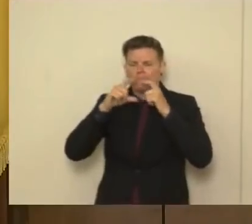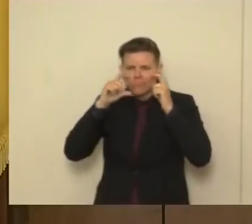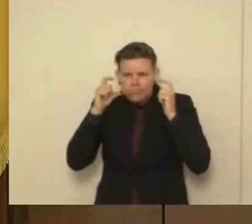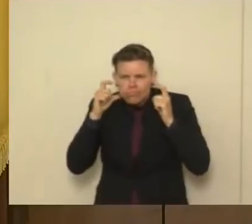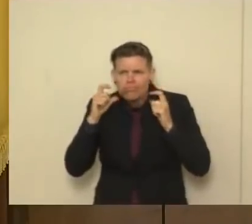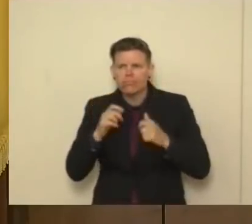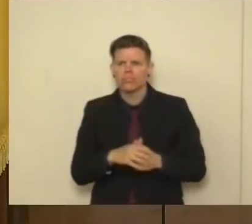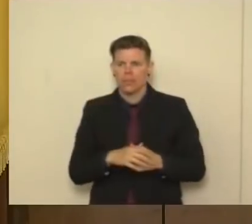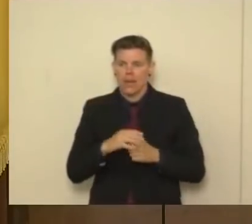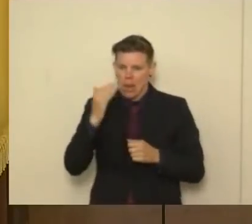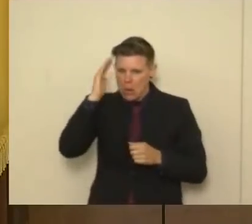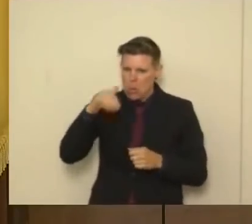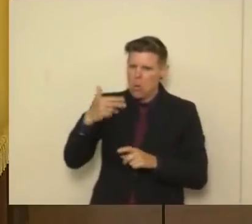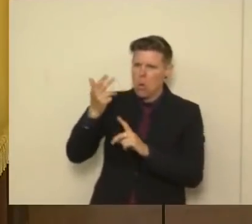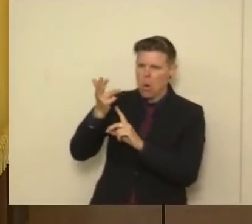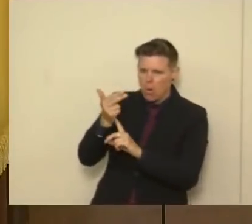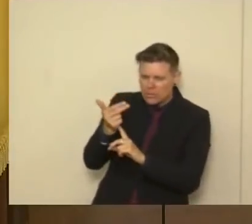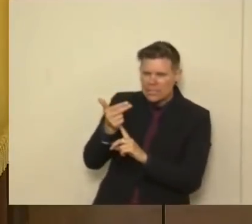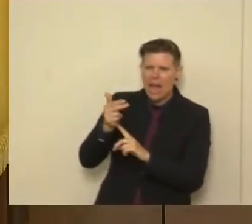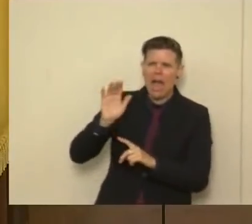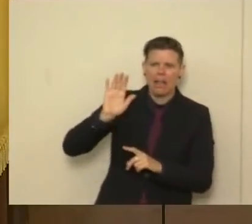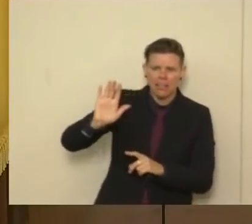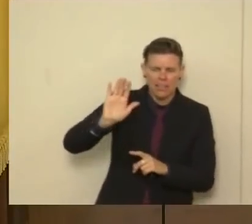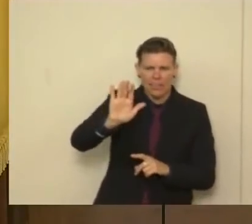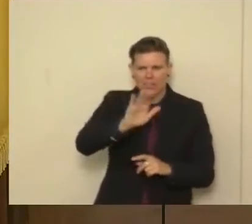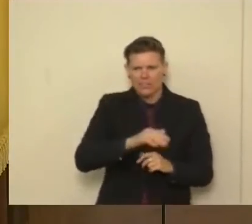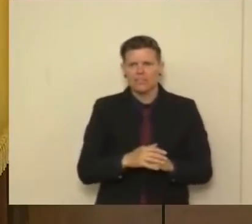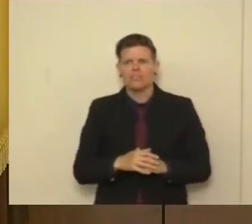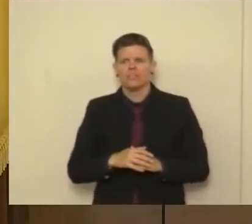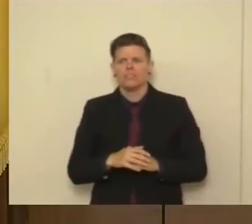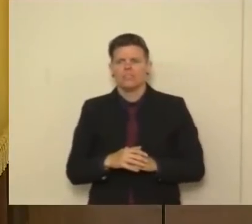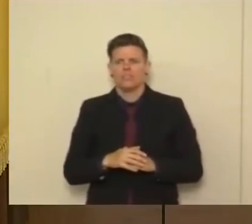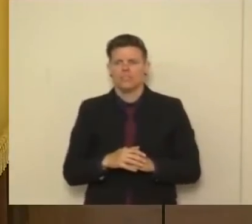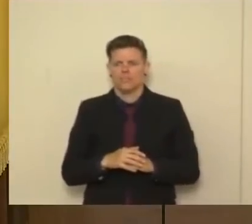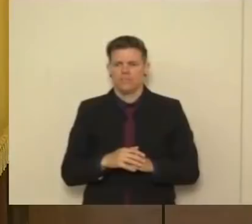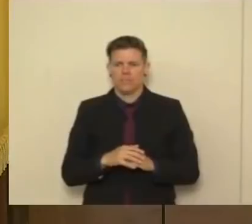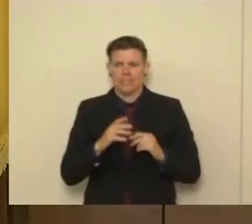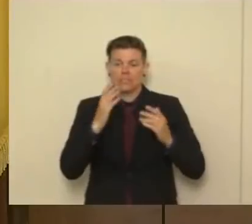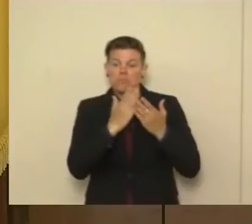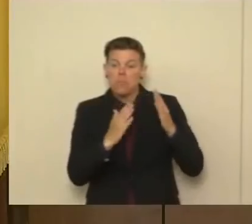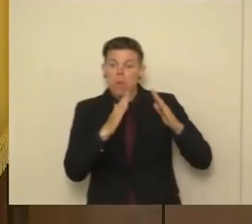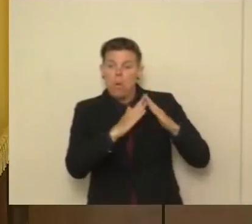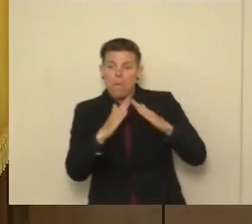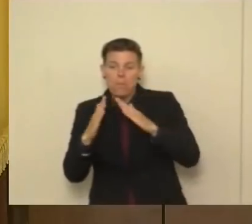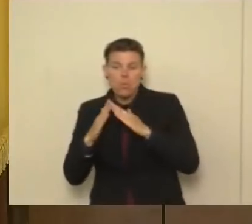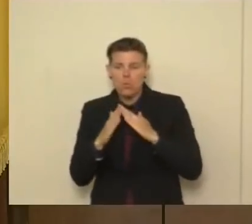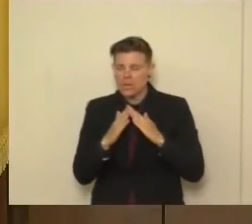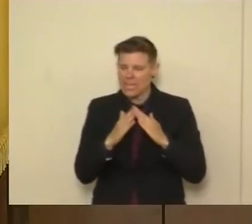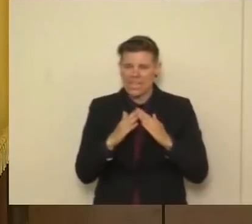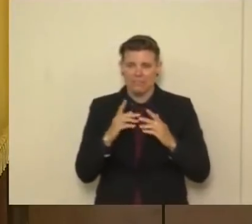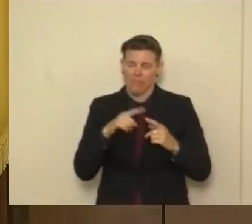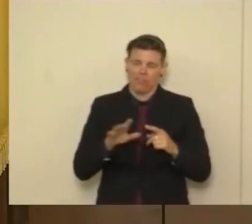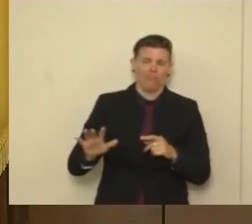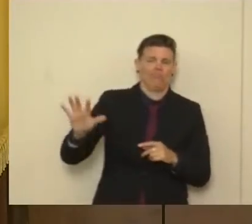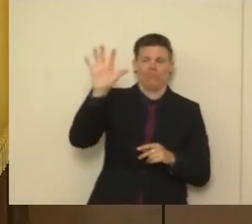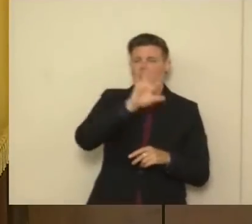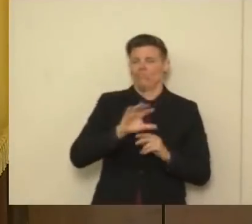and lodging industries. We also have communities that really, the whole state of New Mexico